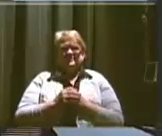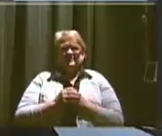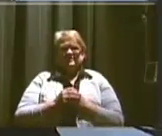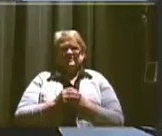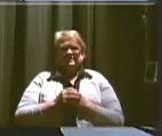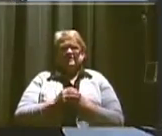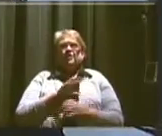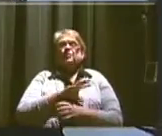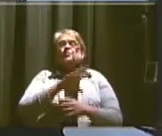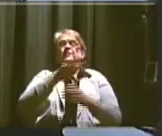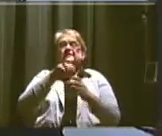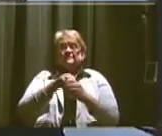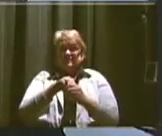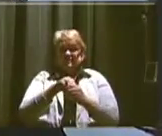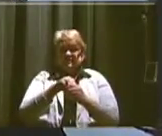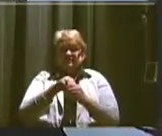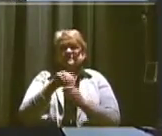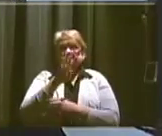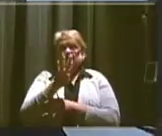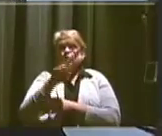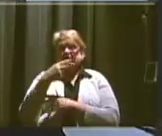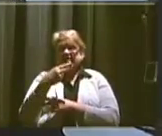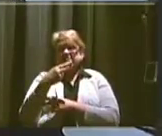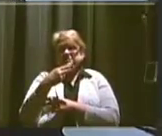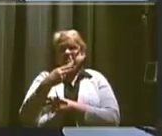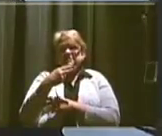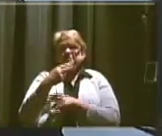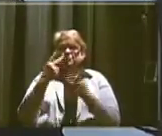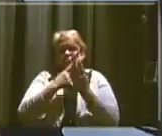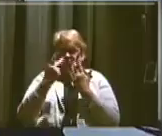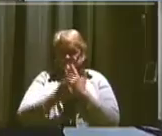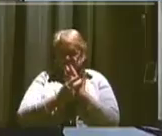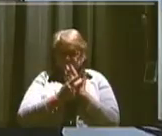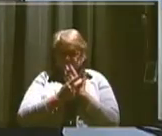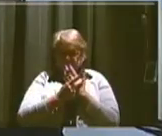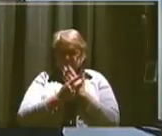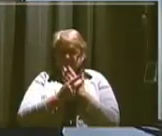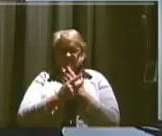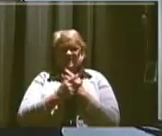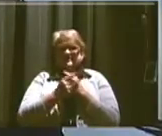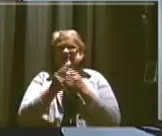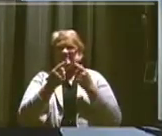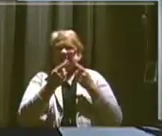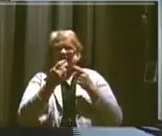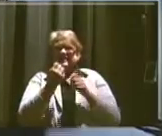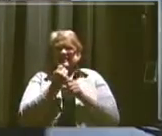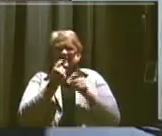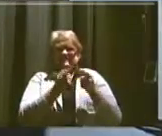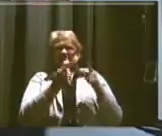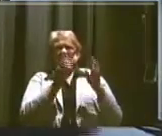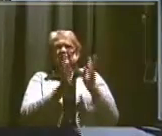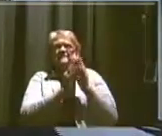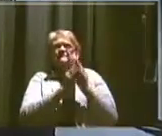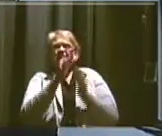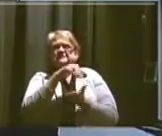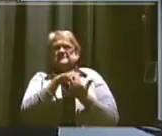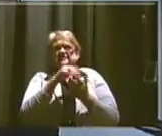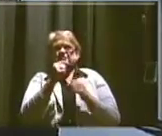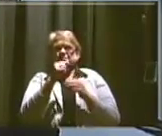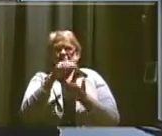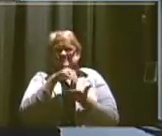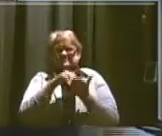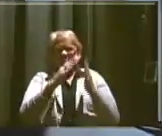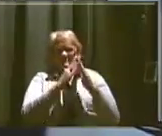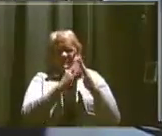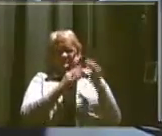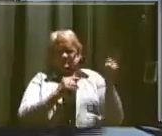but we participate in things such as the 4-H APES program, and that's held at the convention center downtown. And we partner with Mercer,